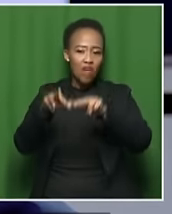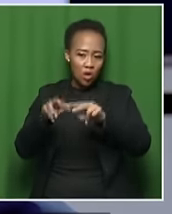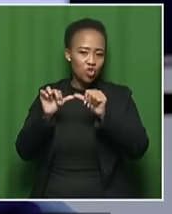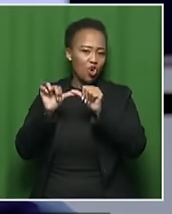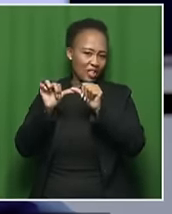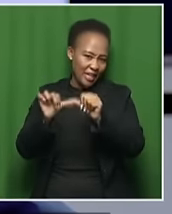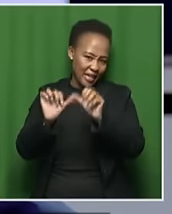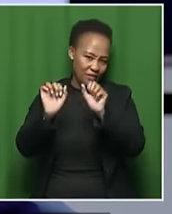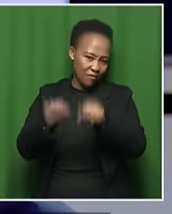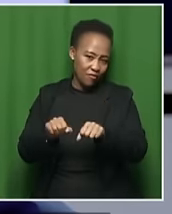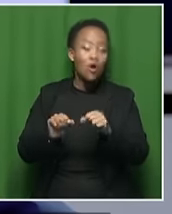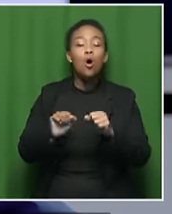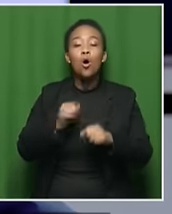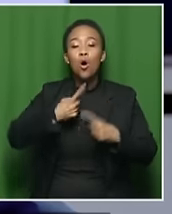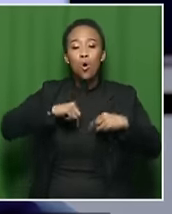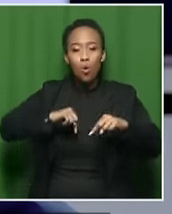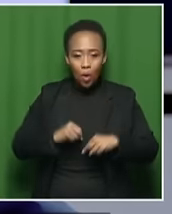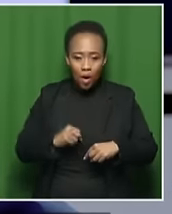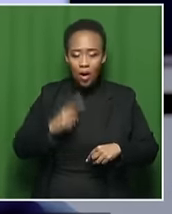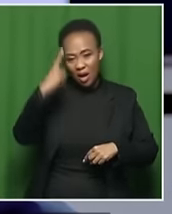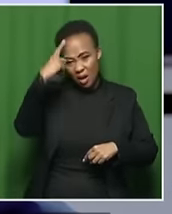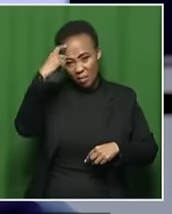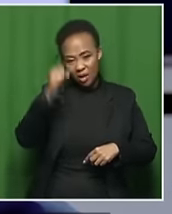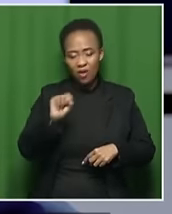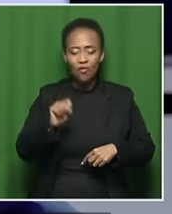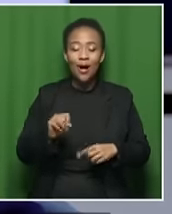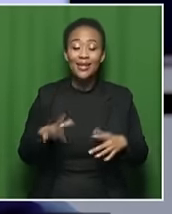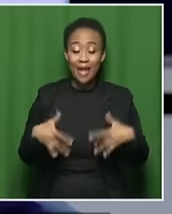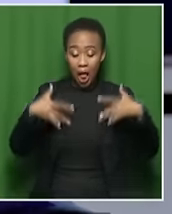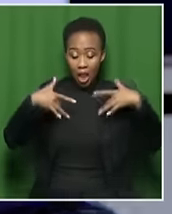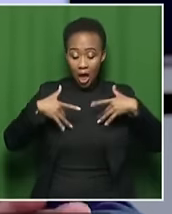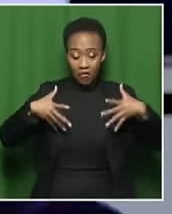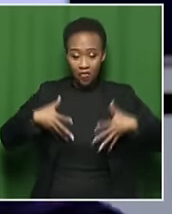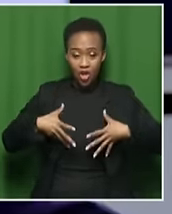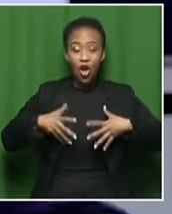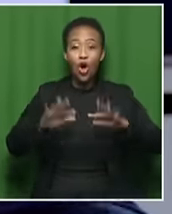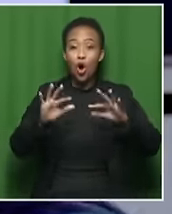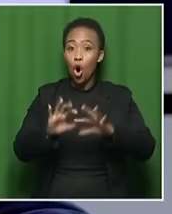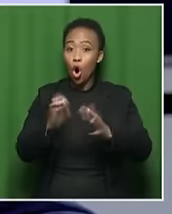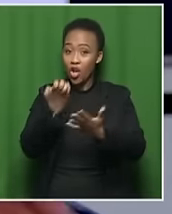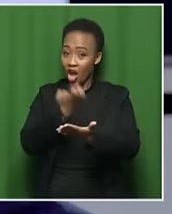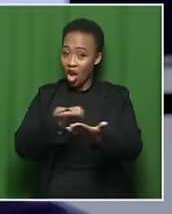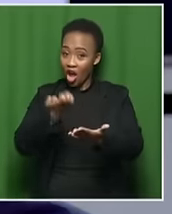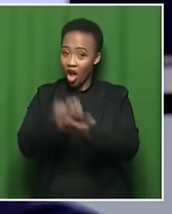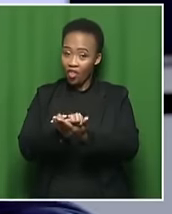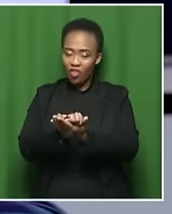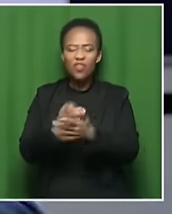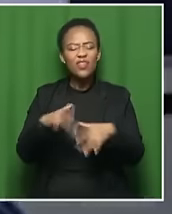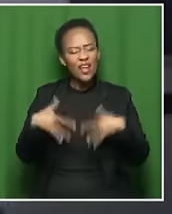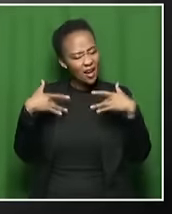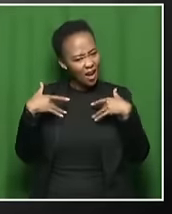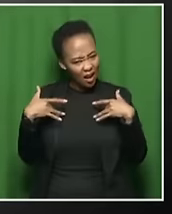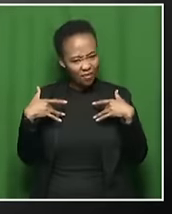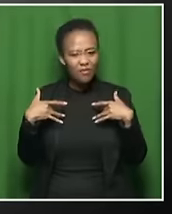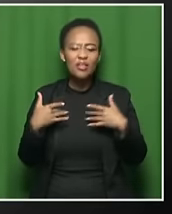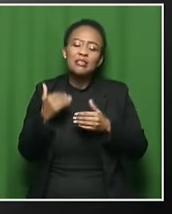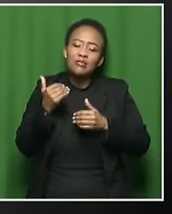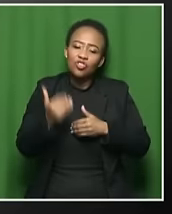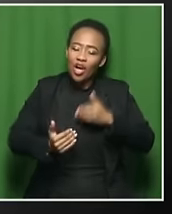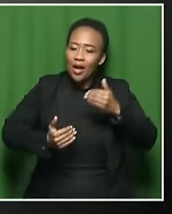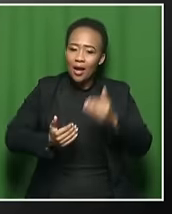human beings that our life on this earth is a journey, we all believe, whether Islamic, whether